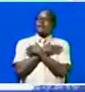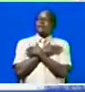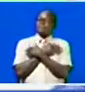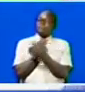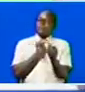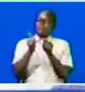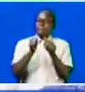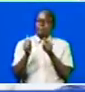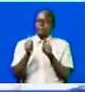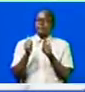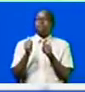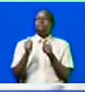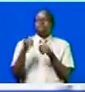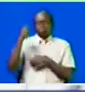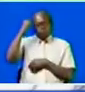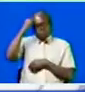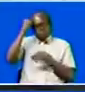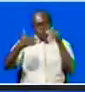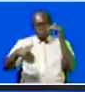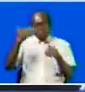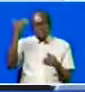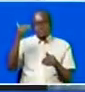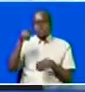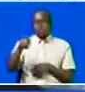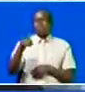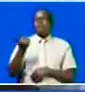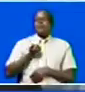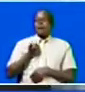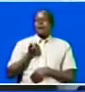the pilot and finance graduate from Strathmore University was